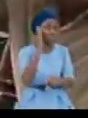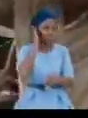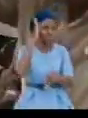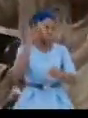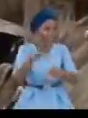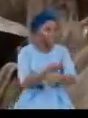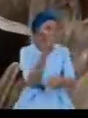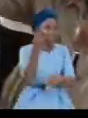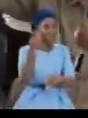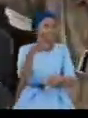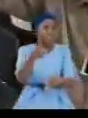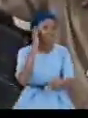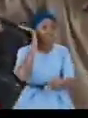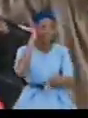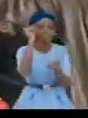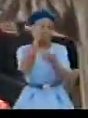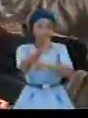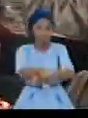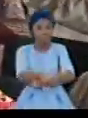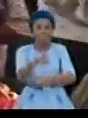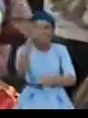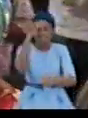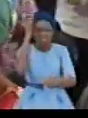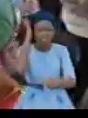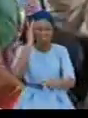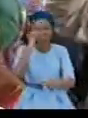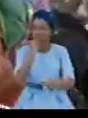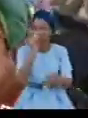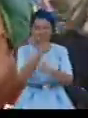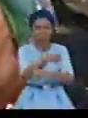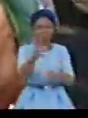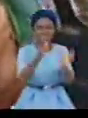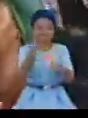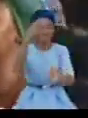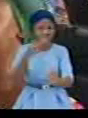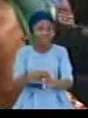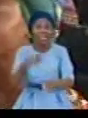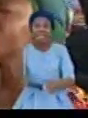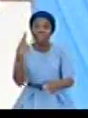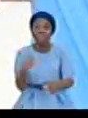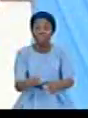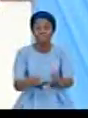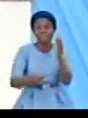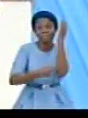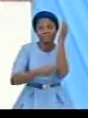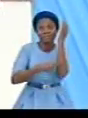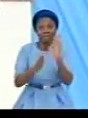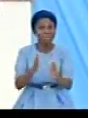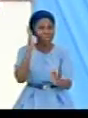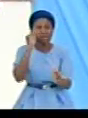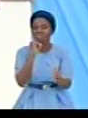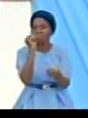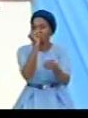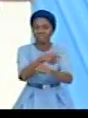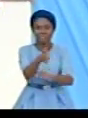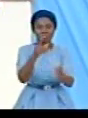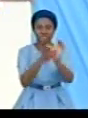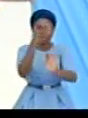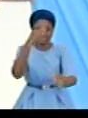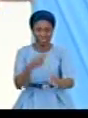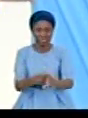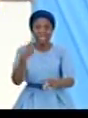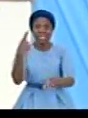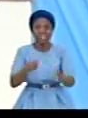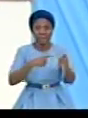overcome. The devil will not overcome you. The tempter will not overcome you. The persecutor will